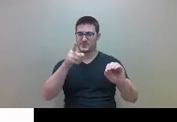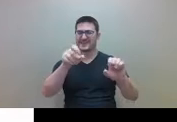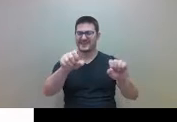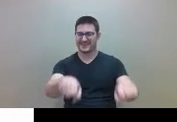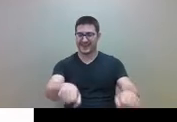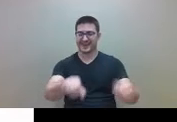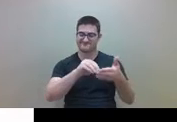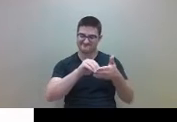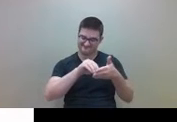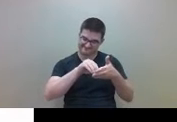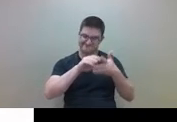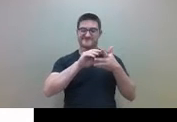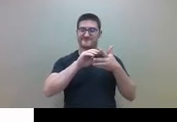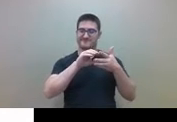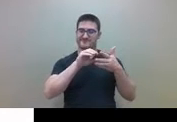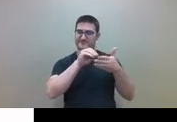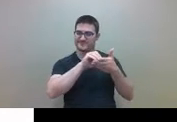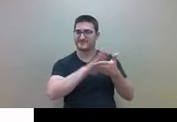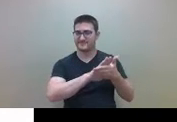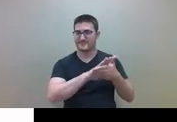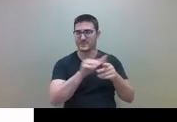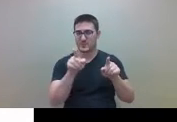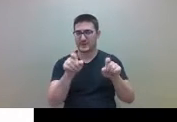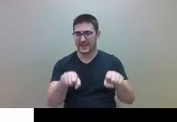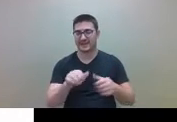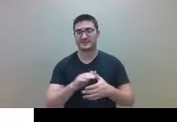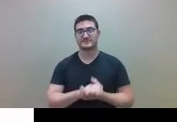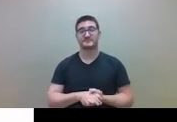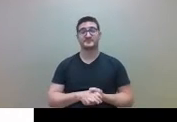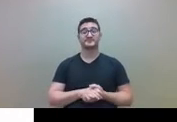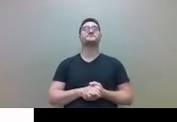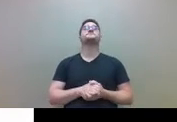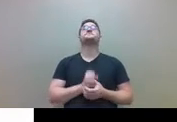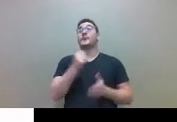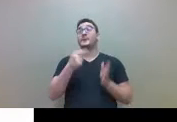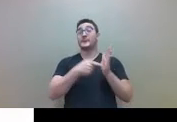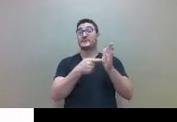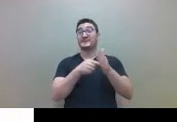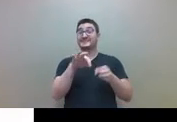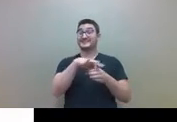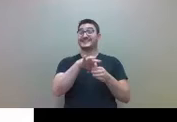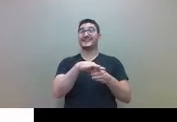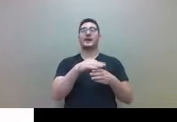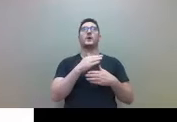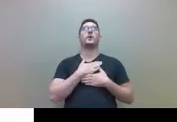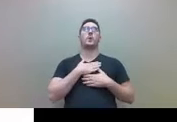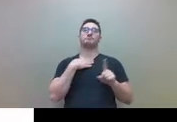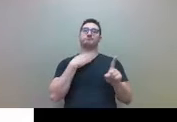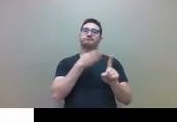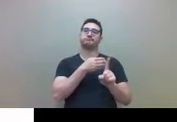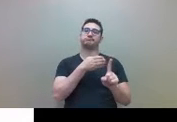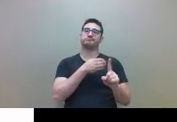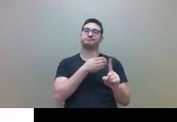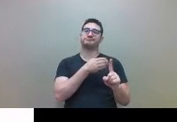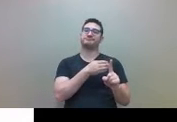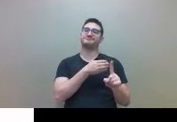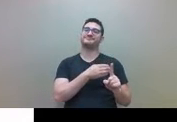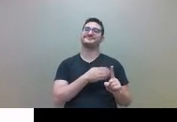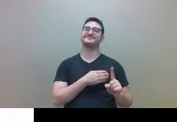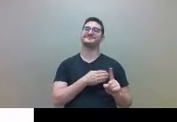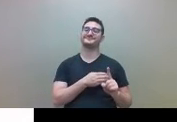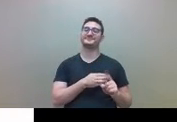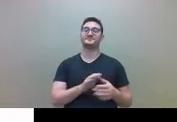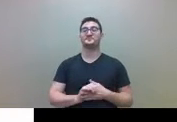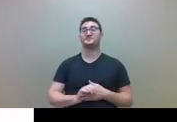in the way that we think. There's other ones here. Have a cup of tea. Definitely. Tea was one of my favorites. Light a candle.